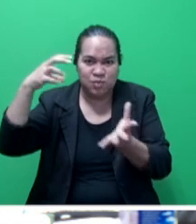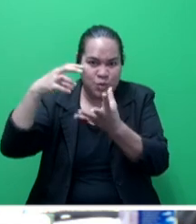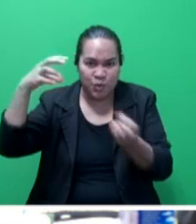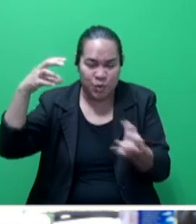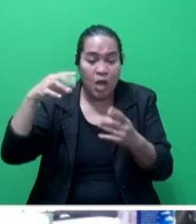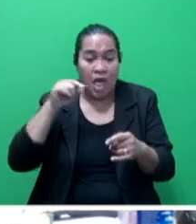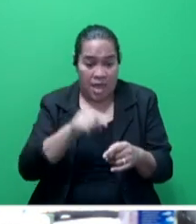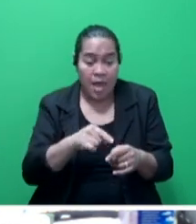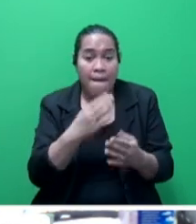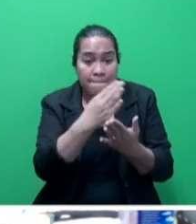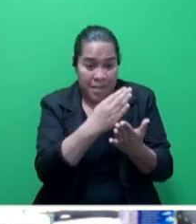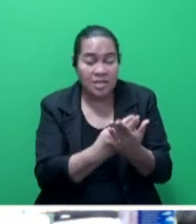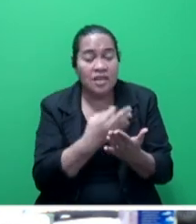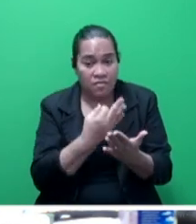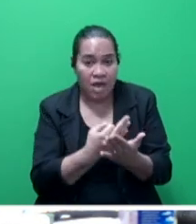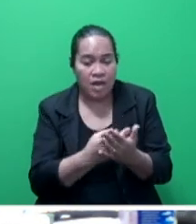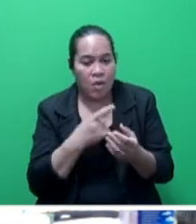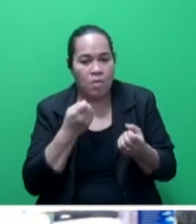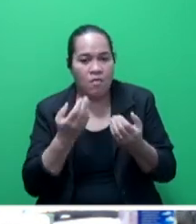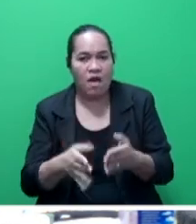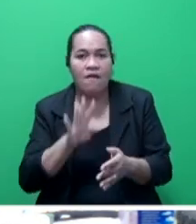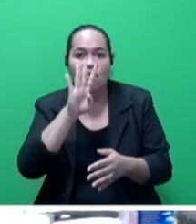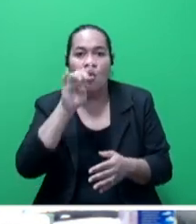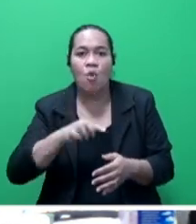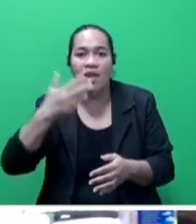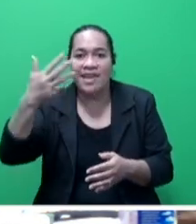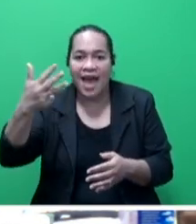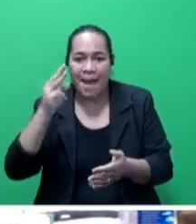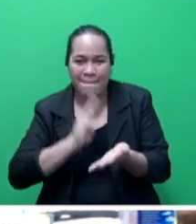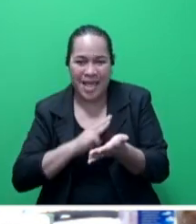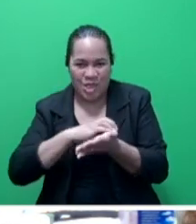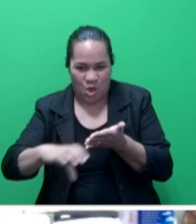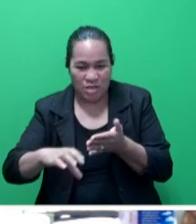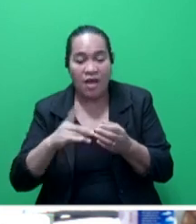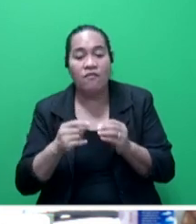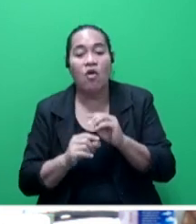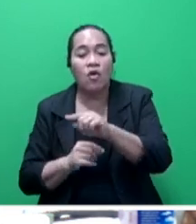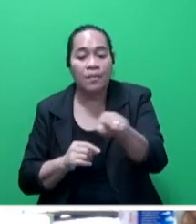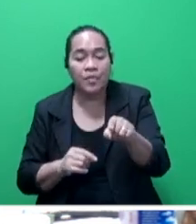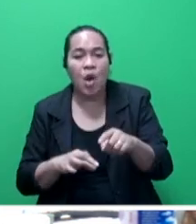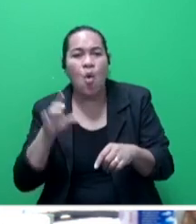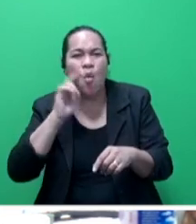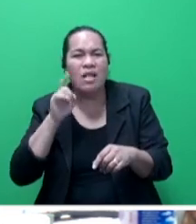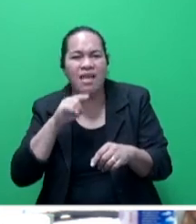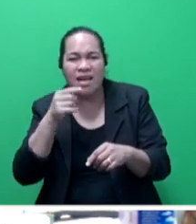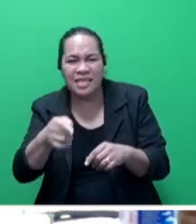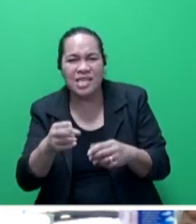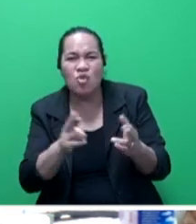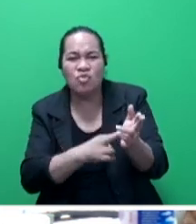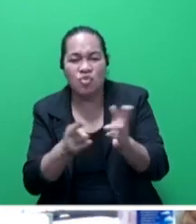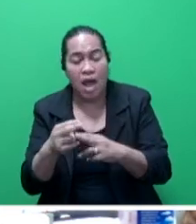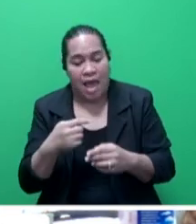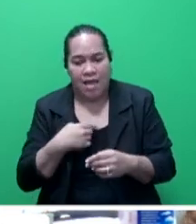budget funding will provide $4.9 million allocated for rural water supply, Mr. Speaker, sir. I was in